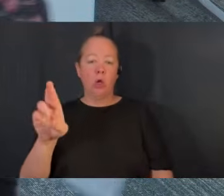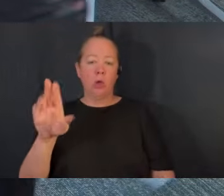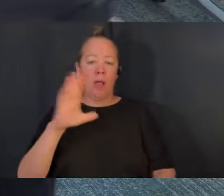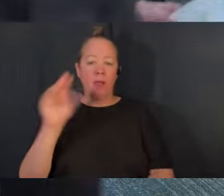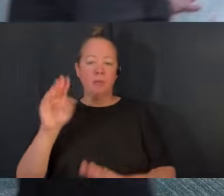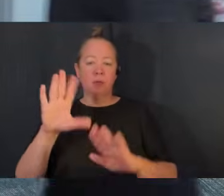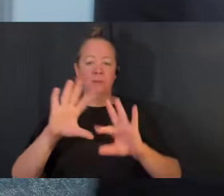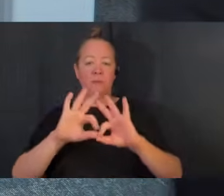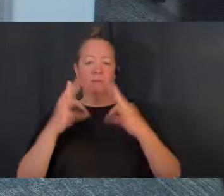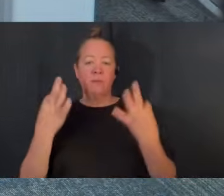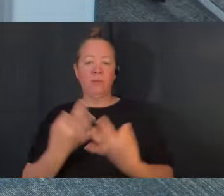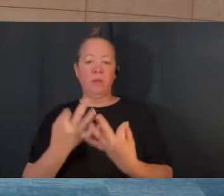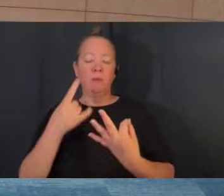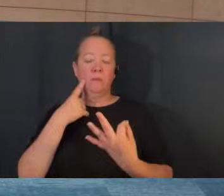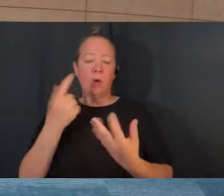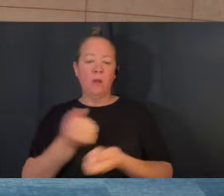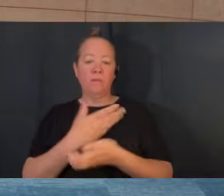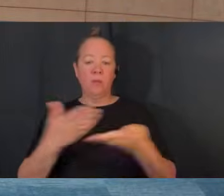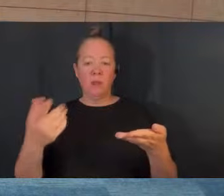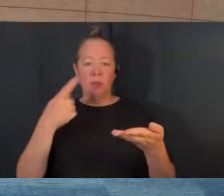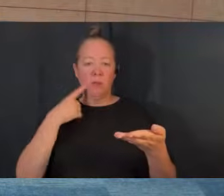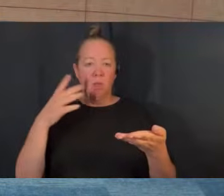much.